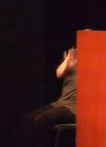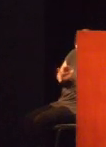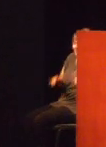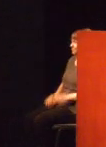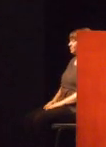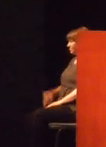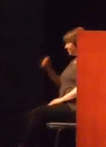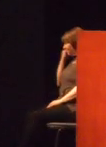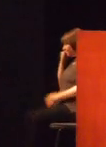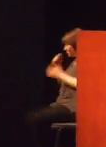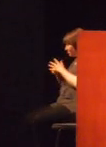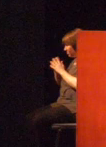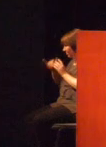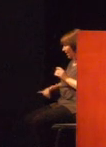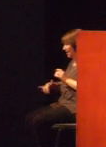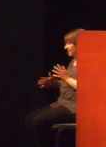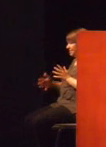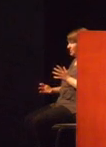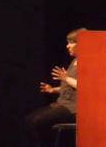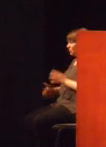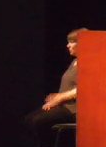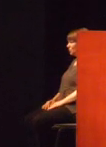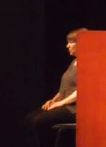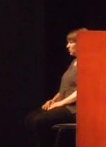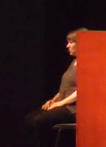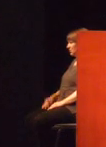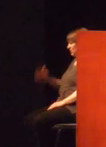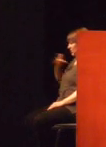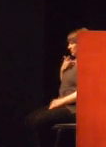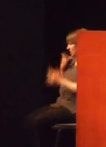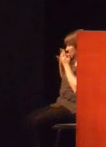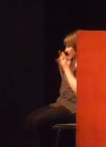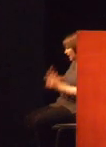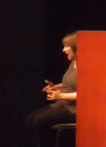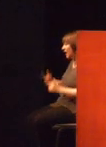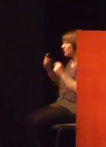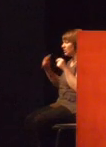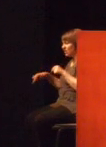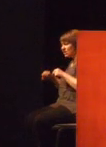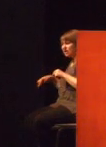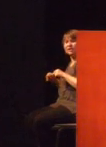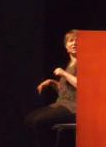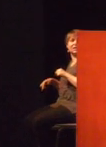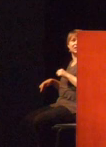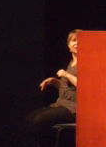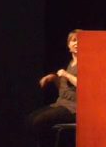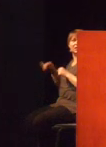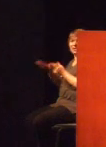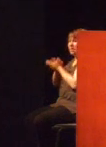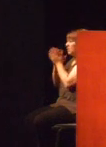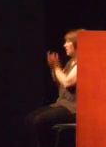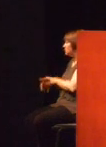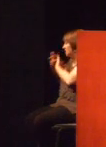like they tend to take those vulnerable feelings of sadness and anxiety and turn them into